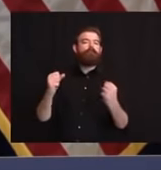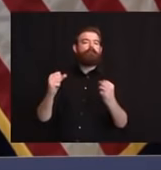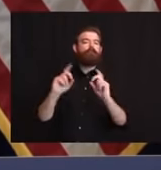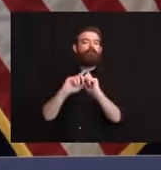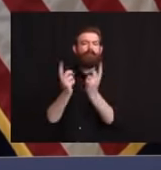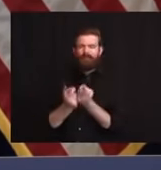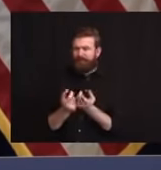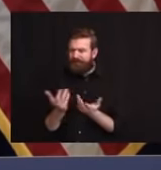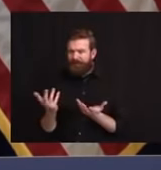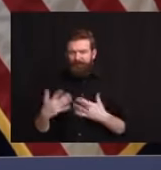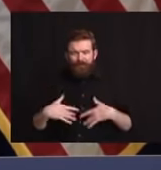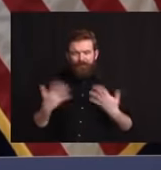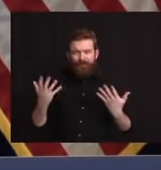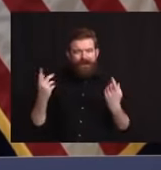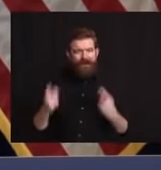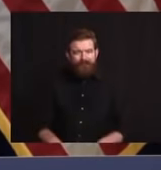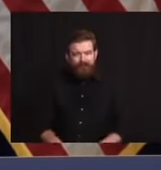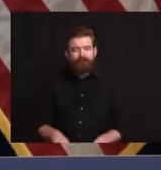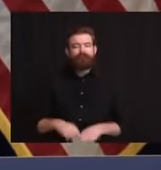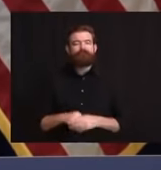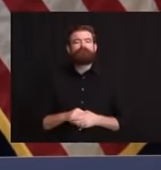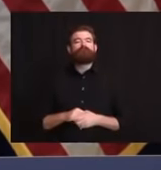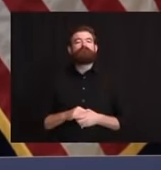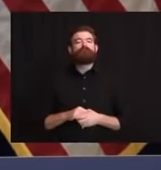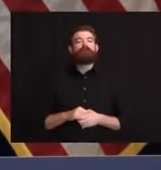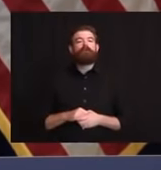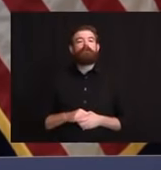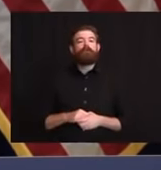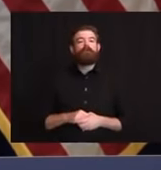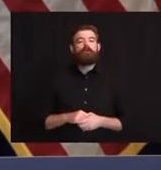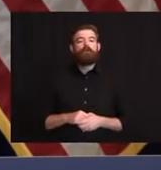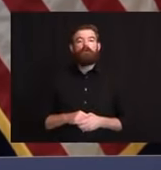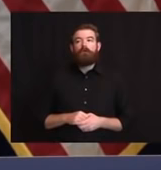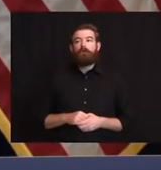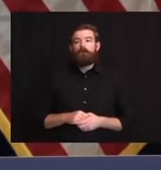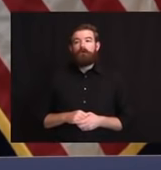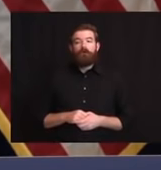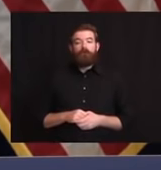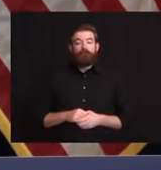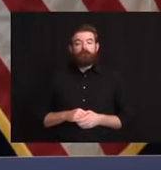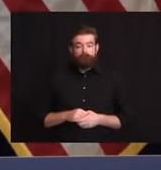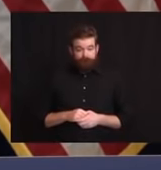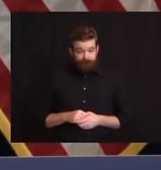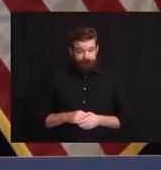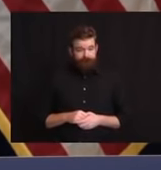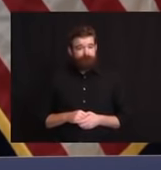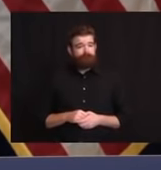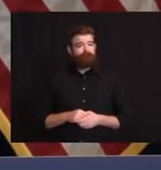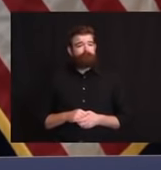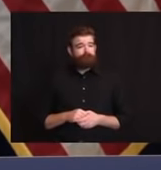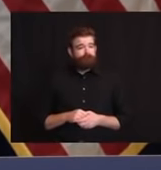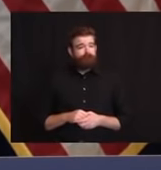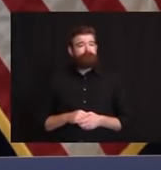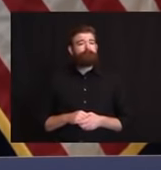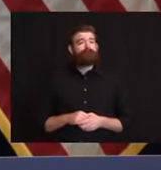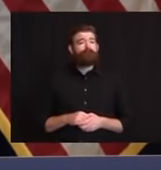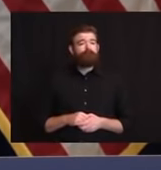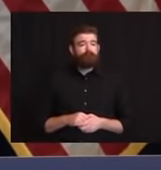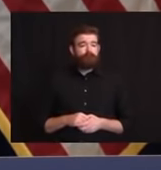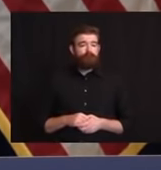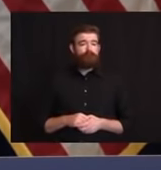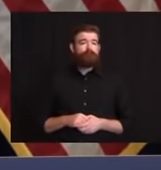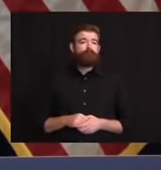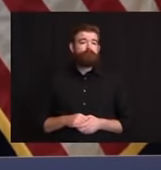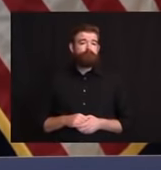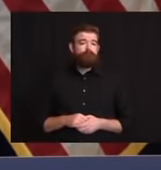the commissioner has been saying, we've been finding some very common patterns with regard to, why we're seeing increases in cases.